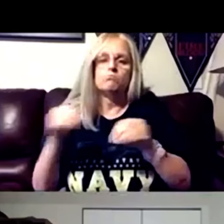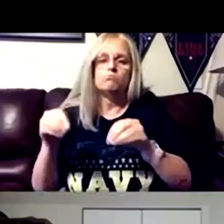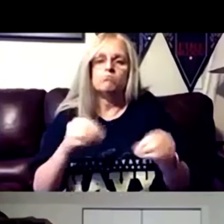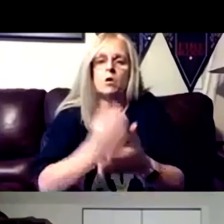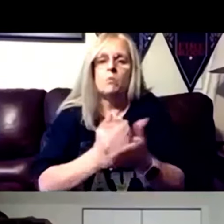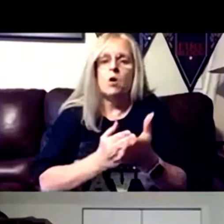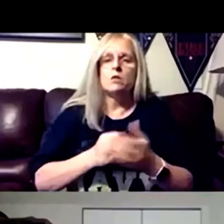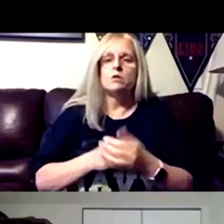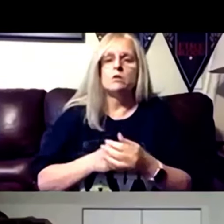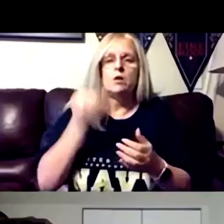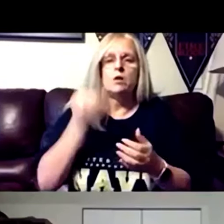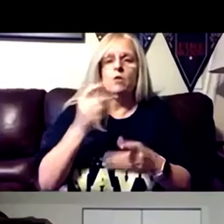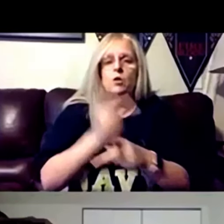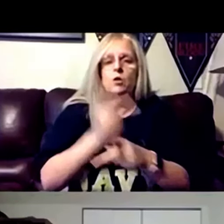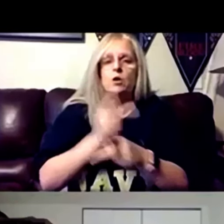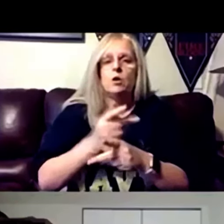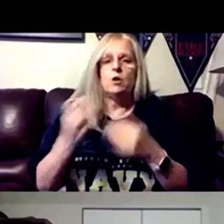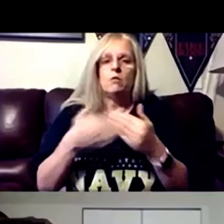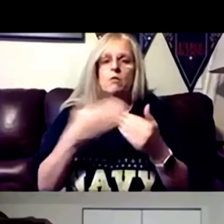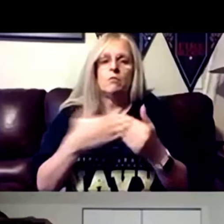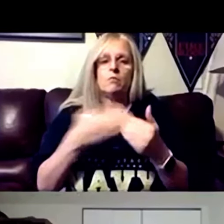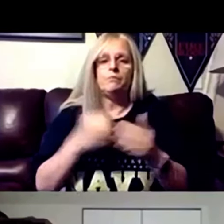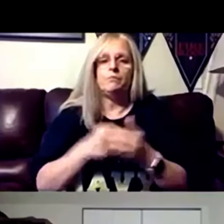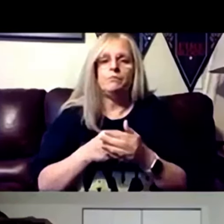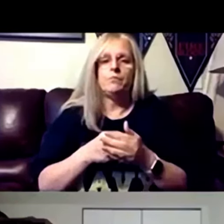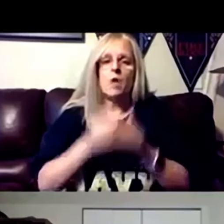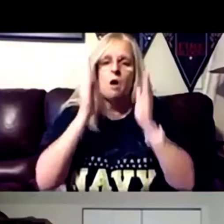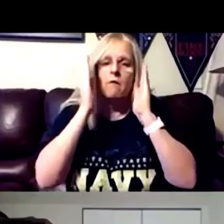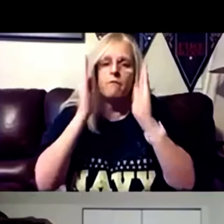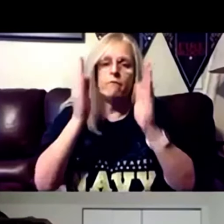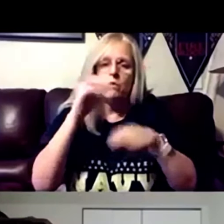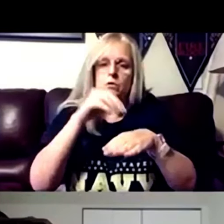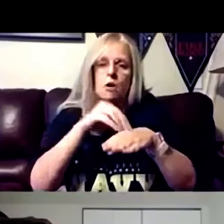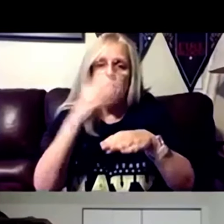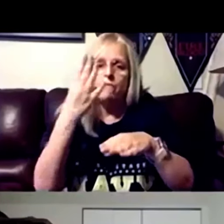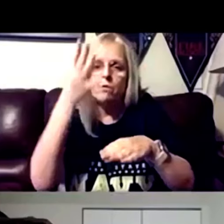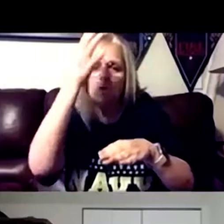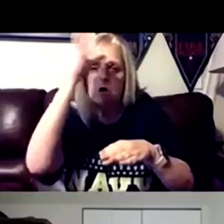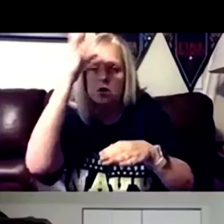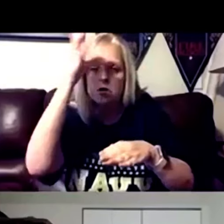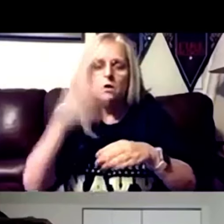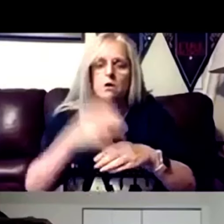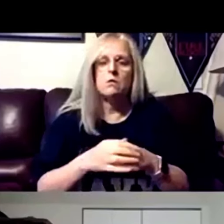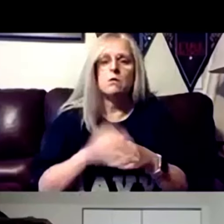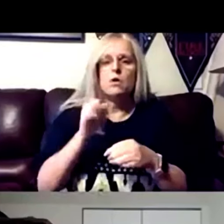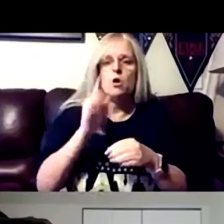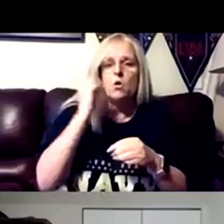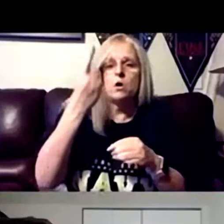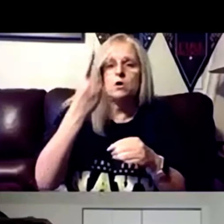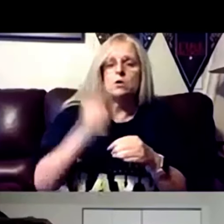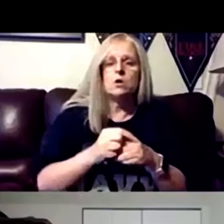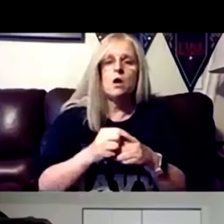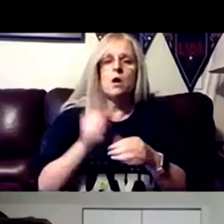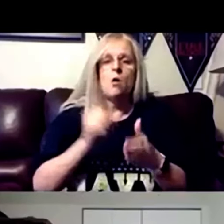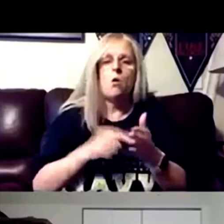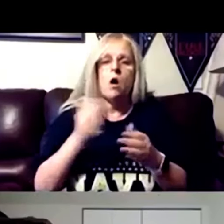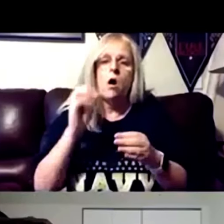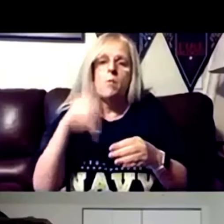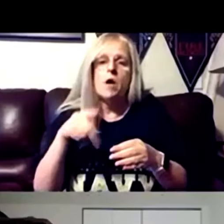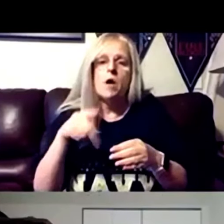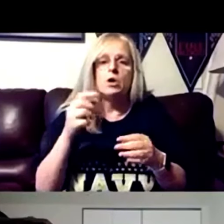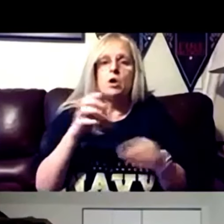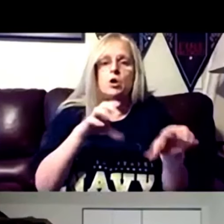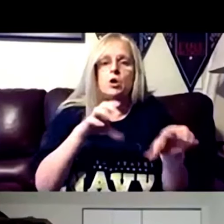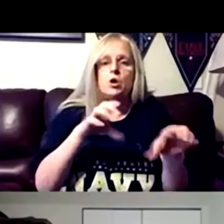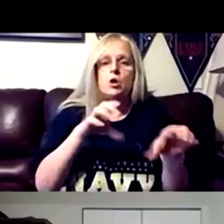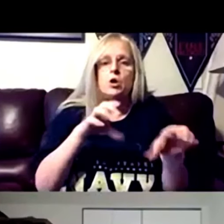If you keep it very, very simple and focus on these 4 concepts, you will understand what ONPASSIVE can do for you. And